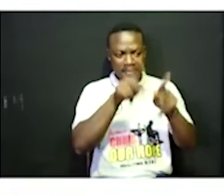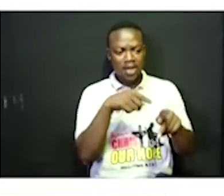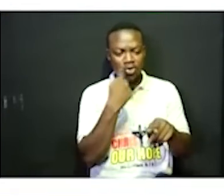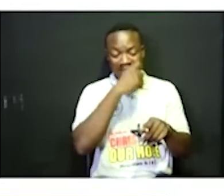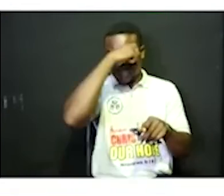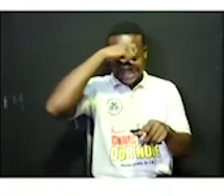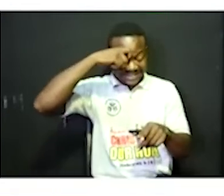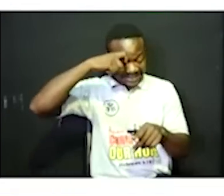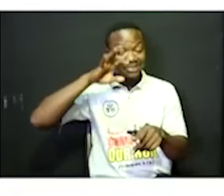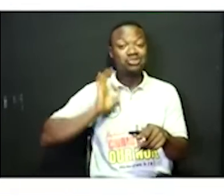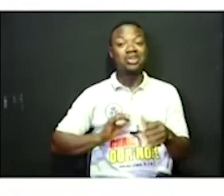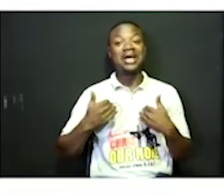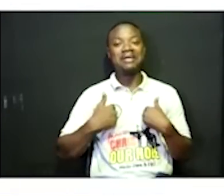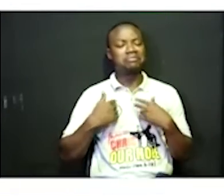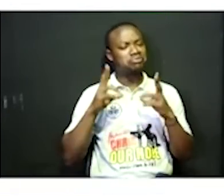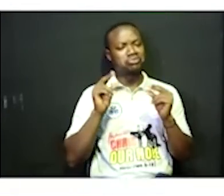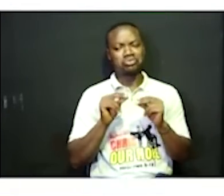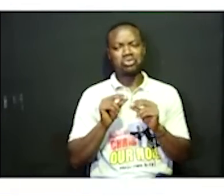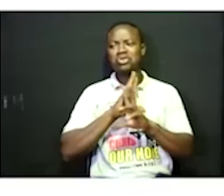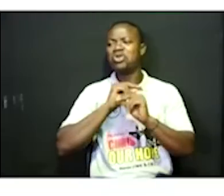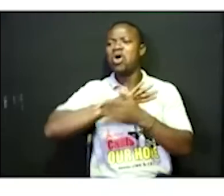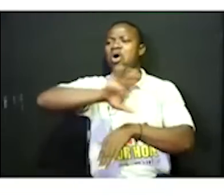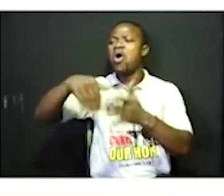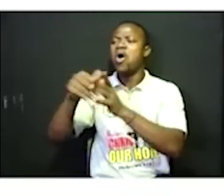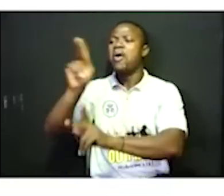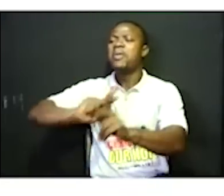That not all the people will like you.